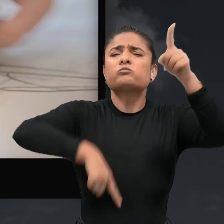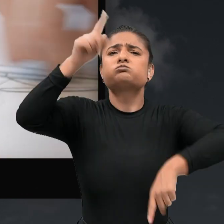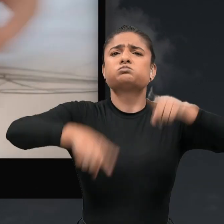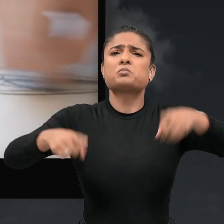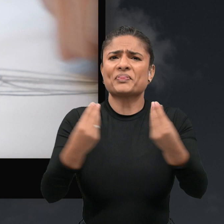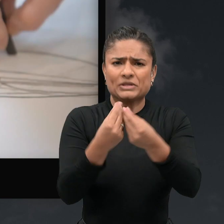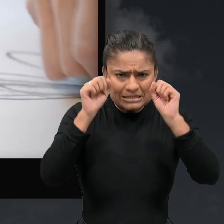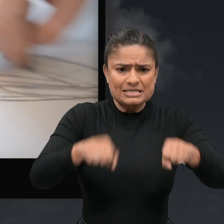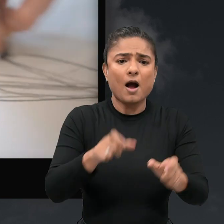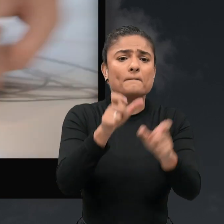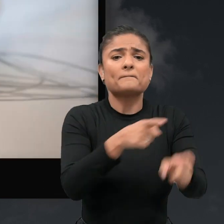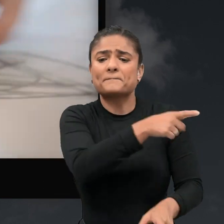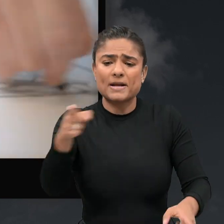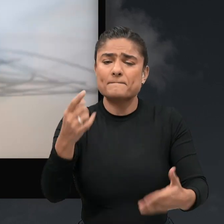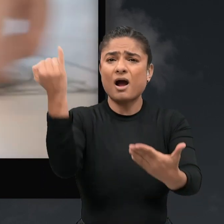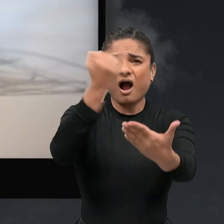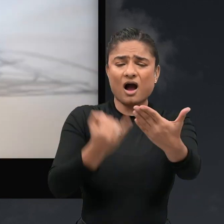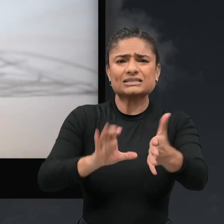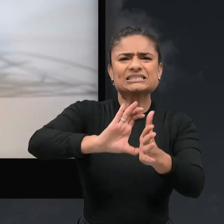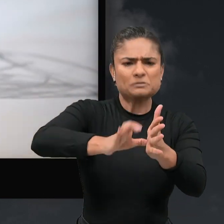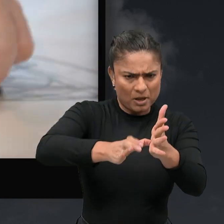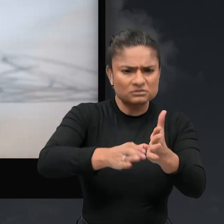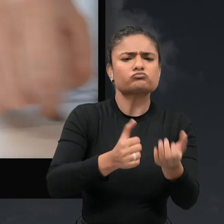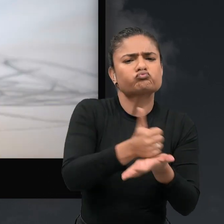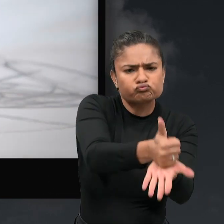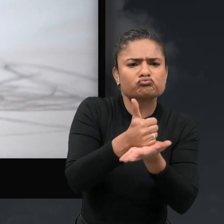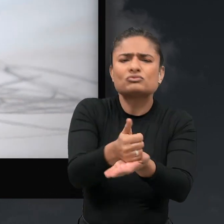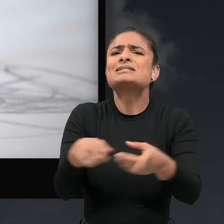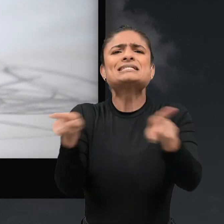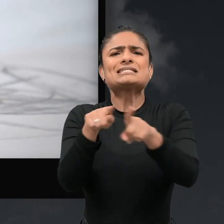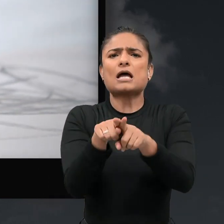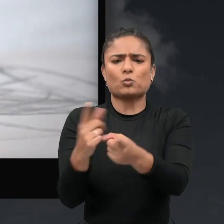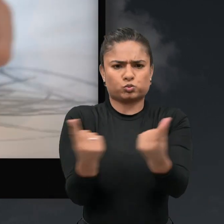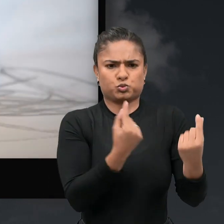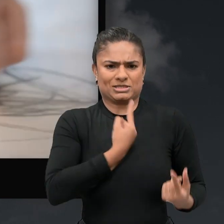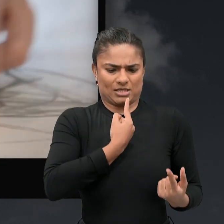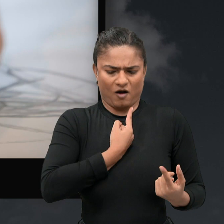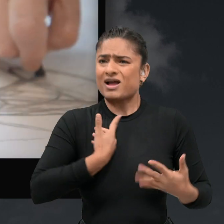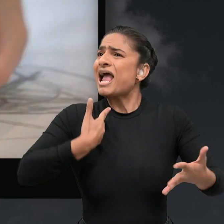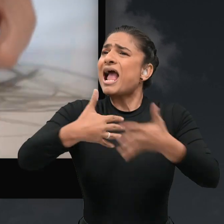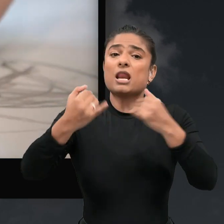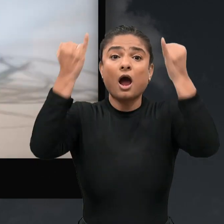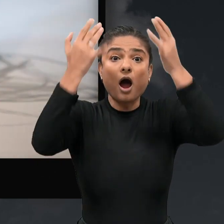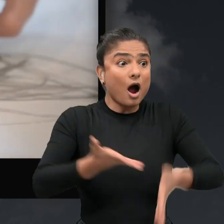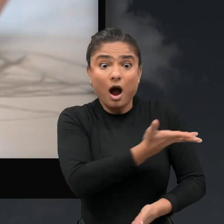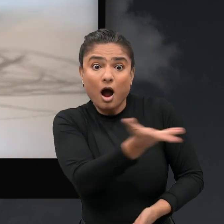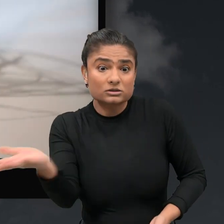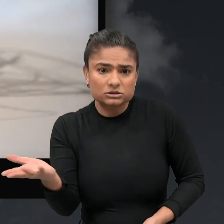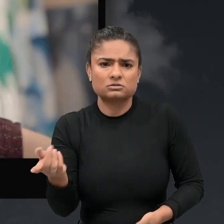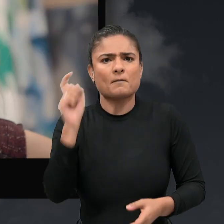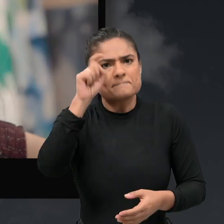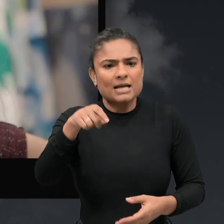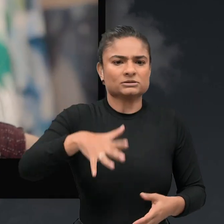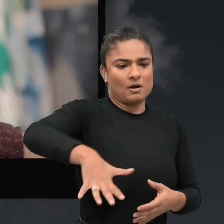Various things can be done to support artists with disabilities, and a lot of it is the same things that can be done for any